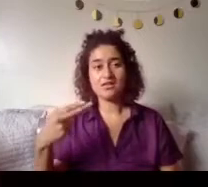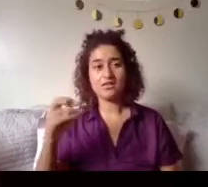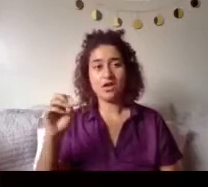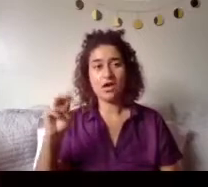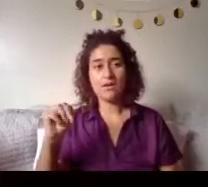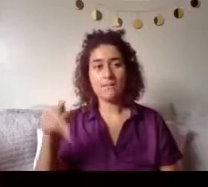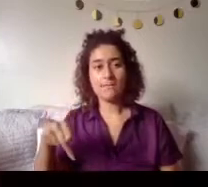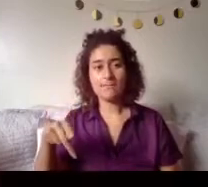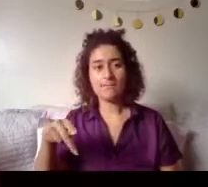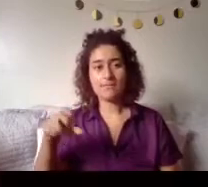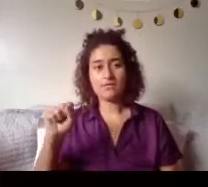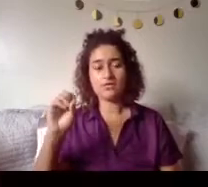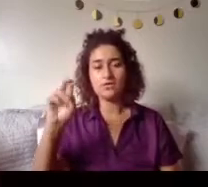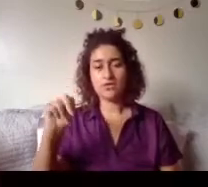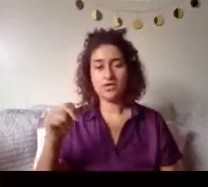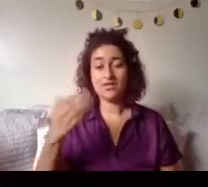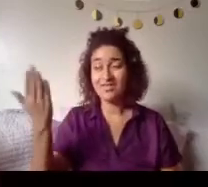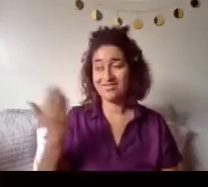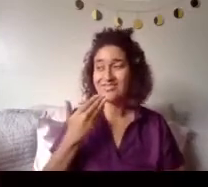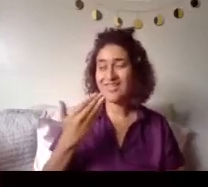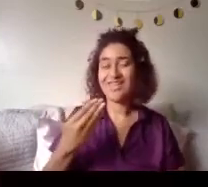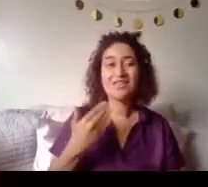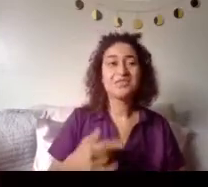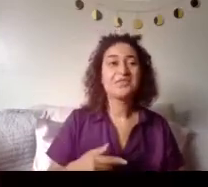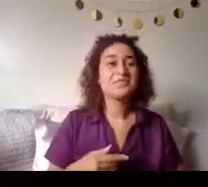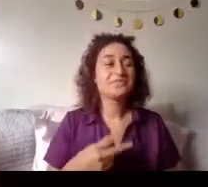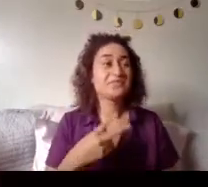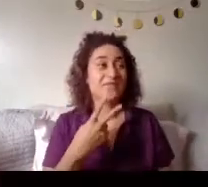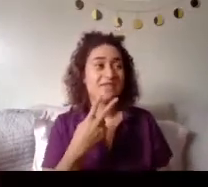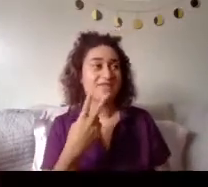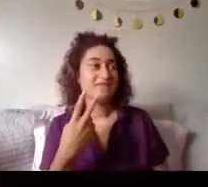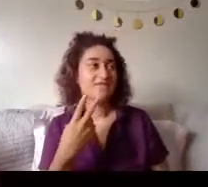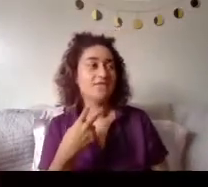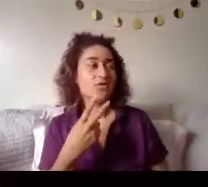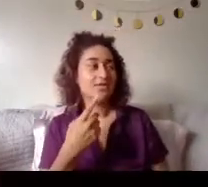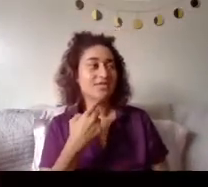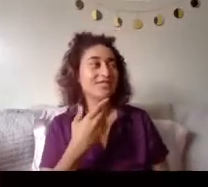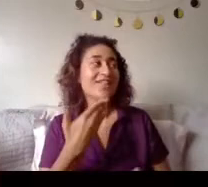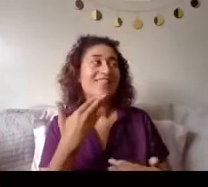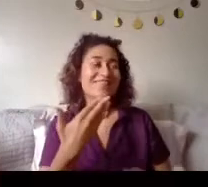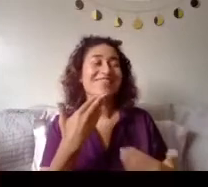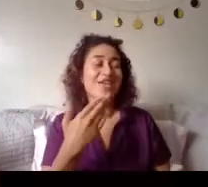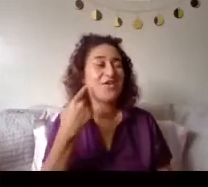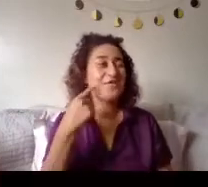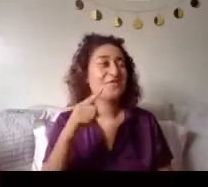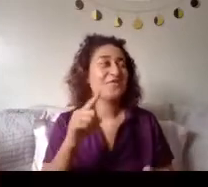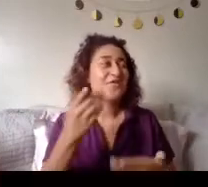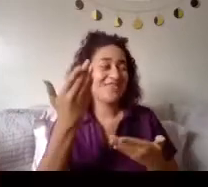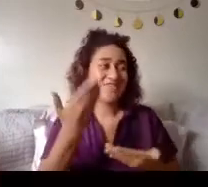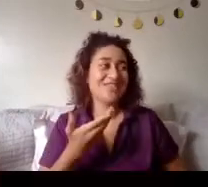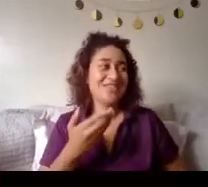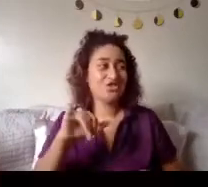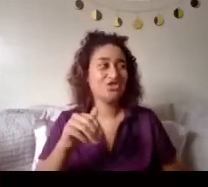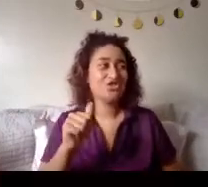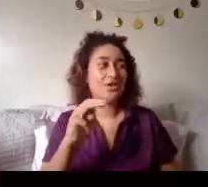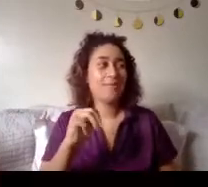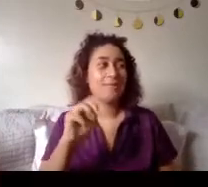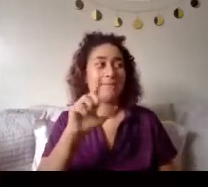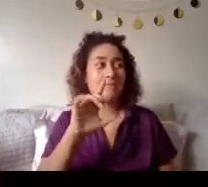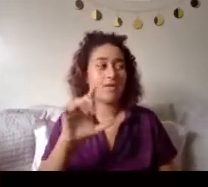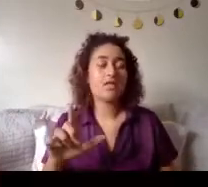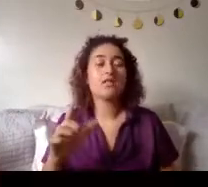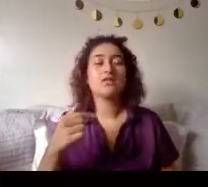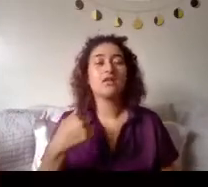with us today. Thank you for the invitation, Jaamil. I really need to say